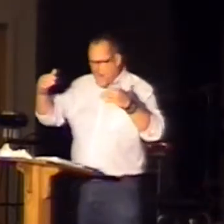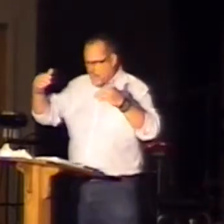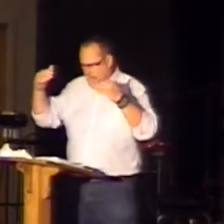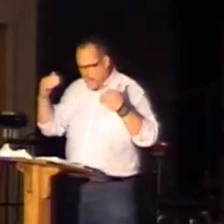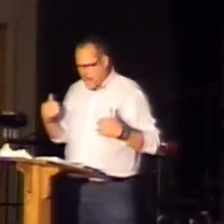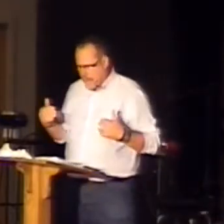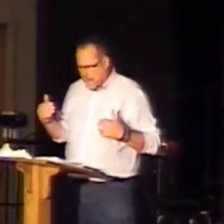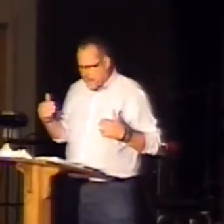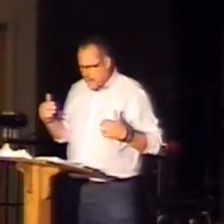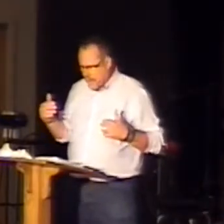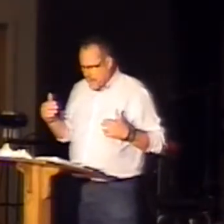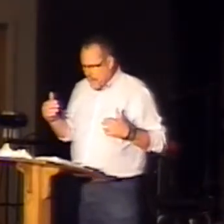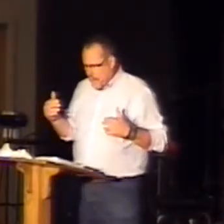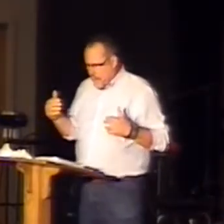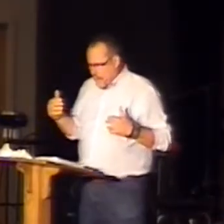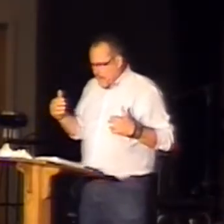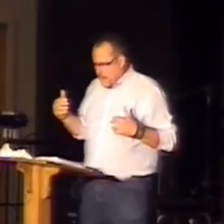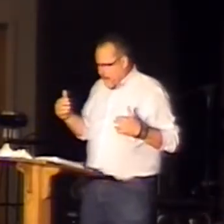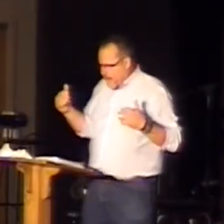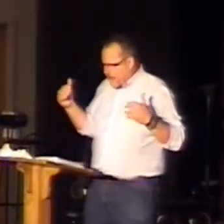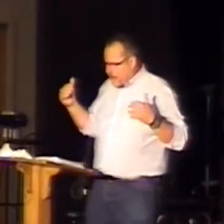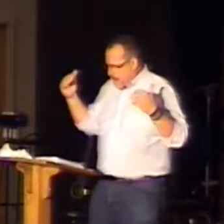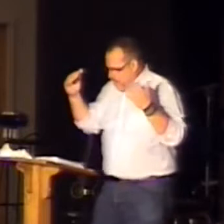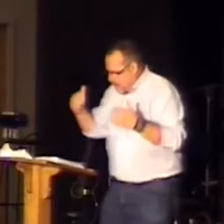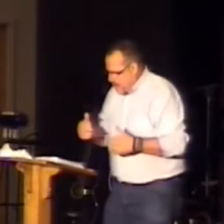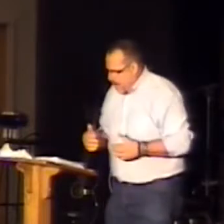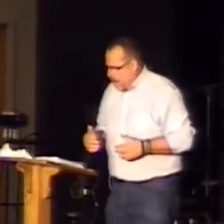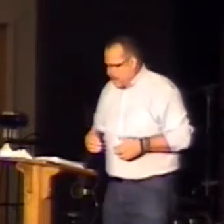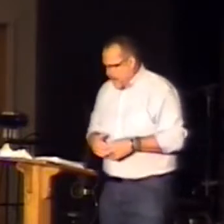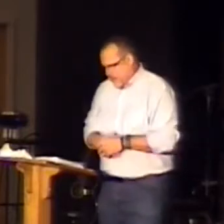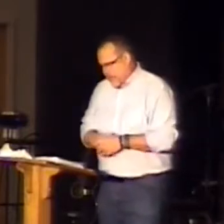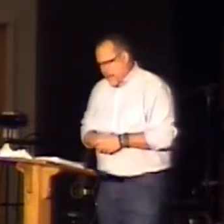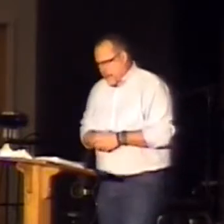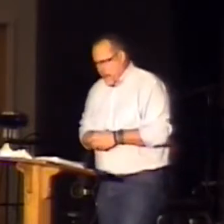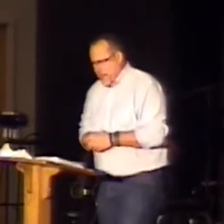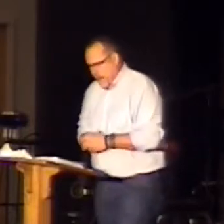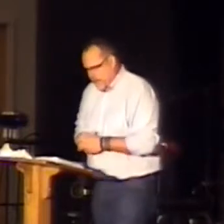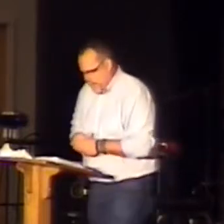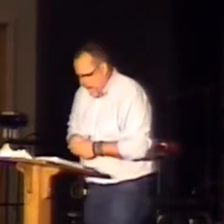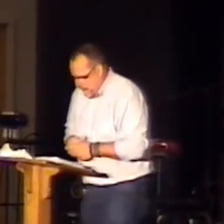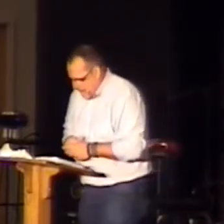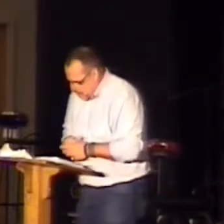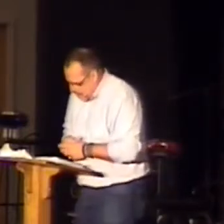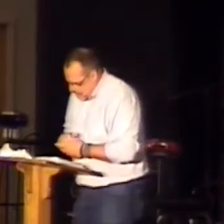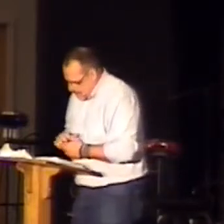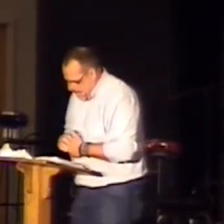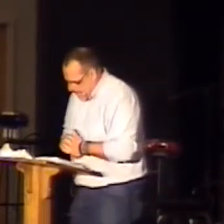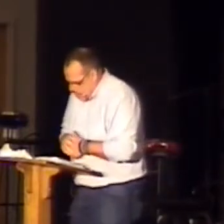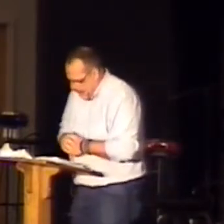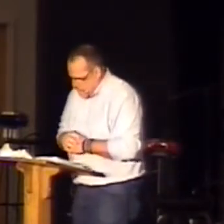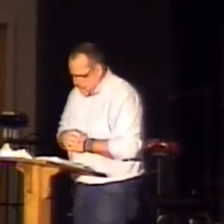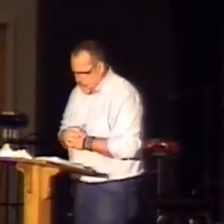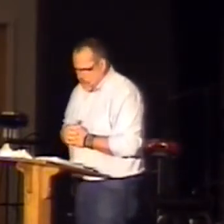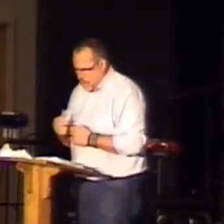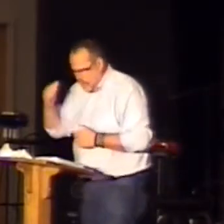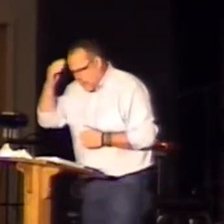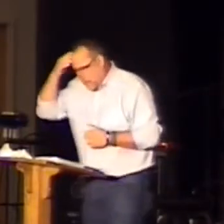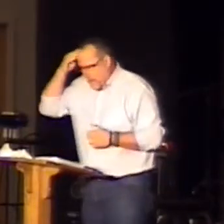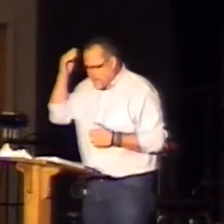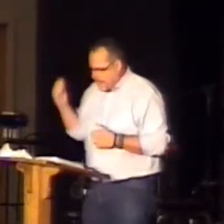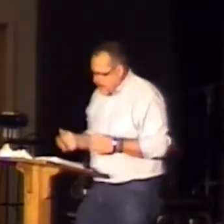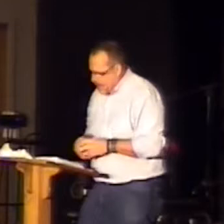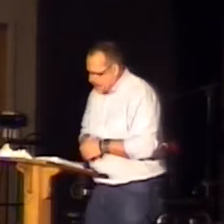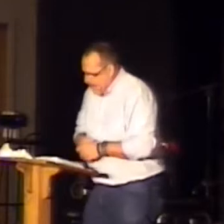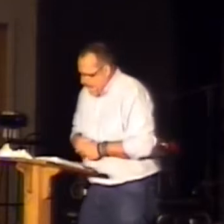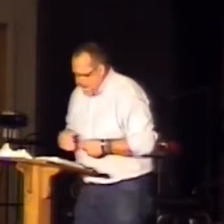Shem, and Japheth. Well, they were in the ark for an extended period of time. And in Genesis, the 8th chapter, in verses 3 through